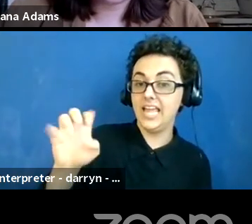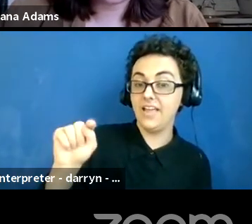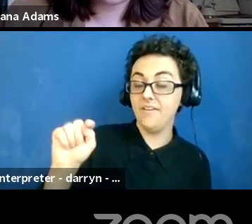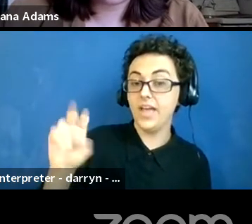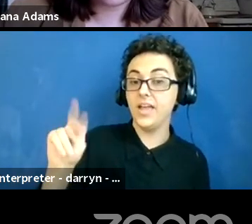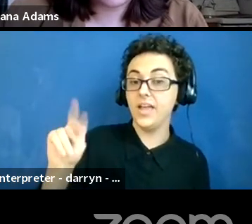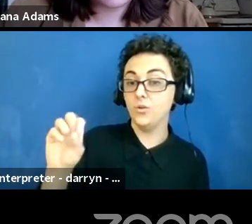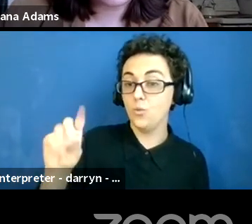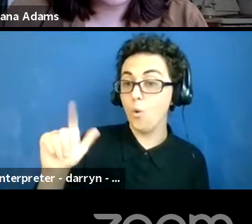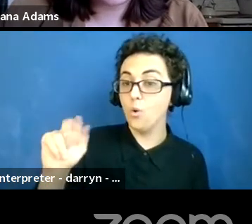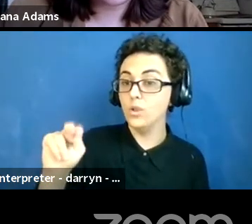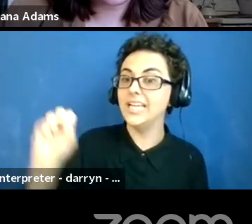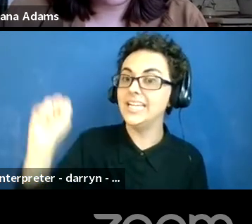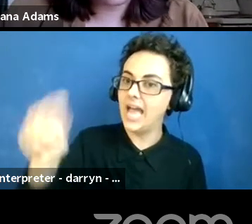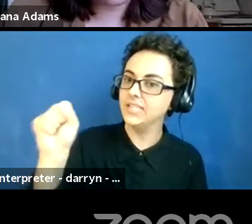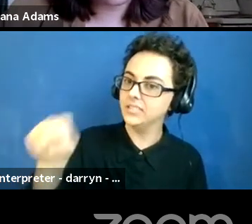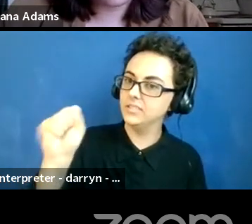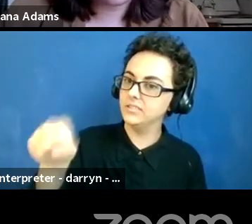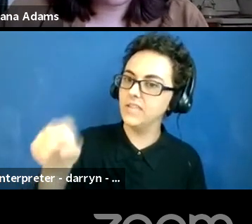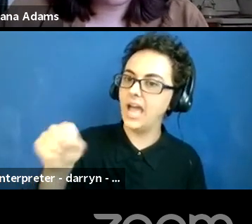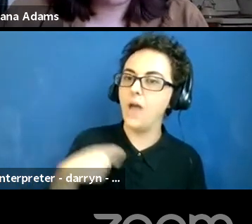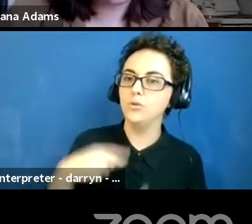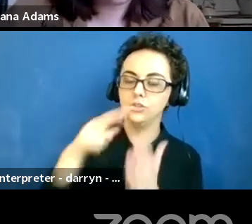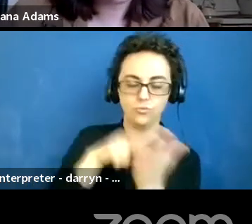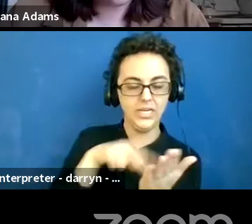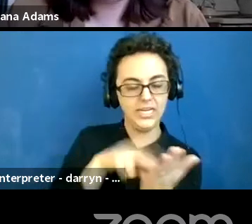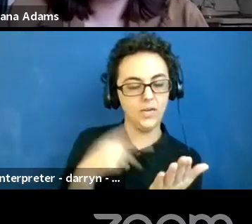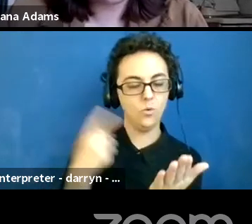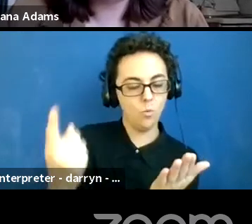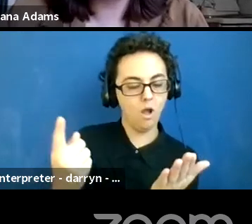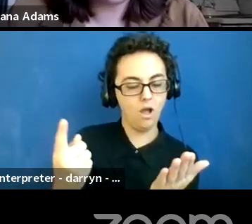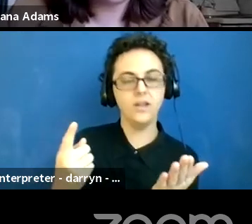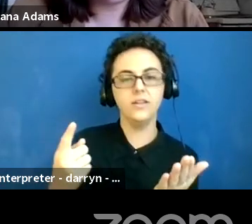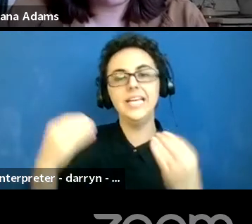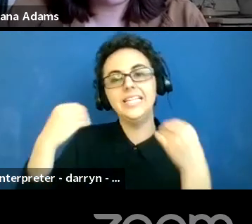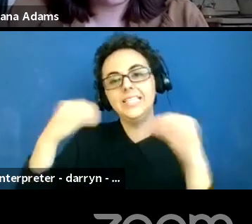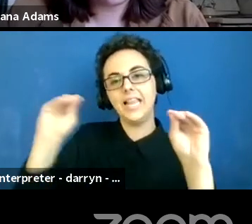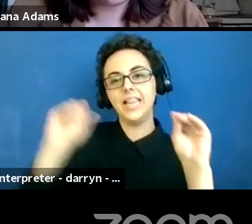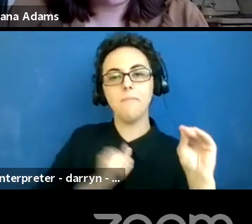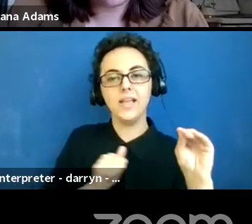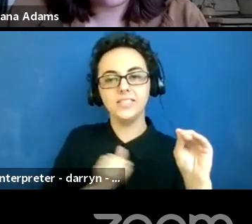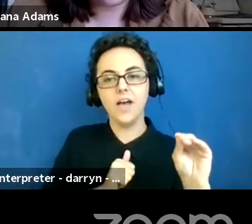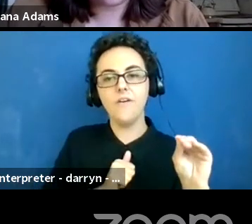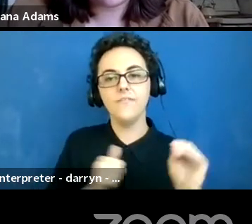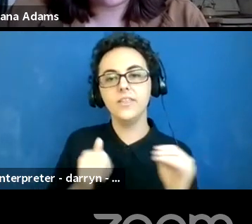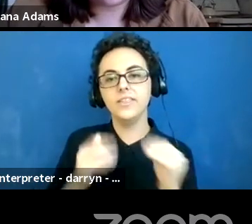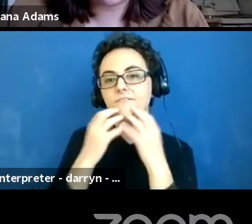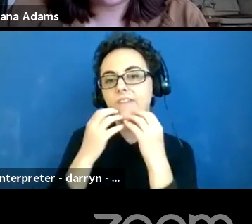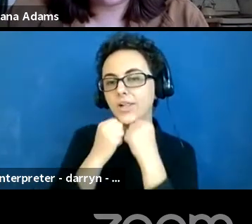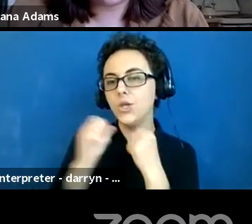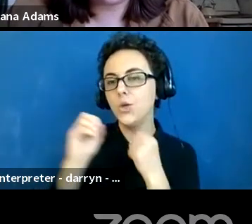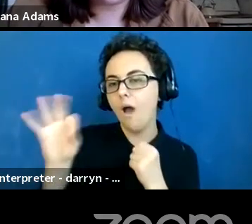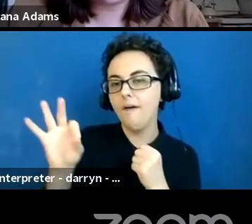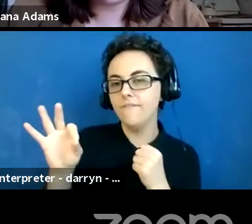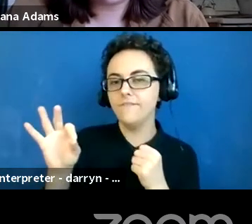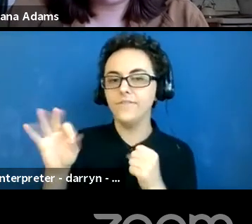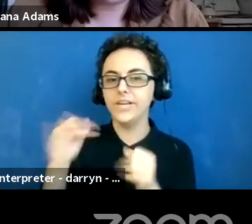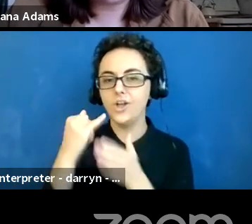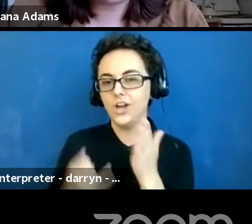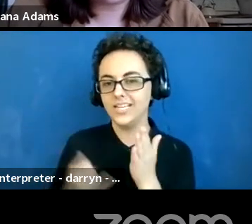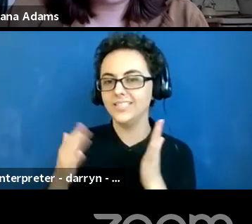her called Selling Myself, The Value of an Artist, which I think is close to this conversation.